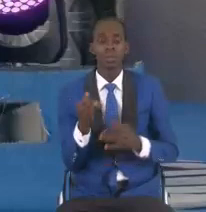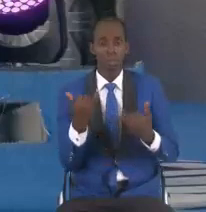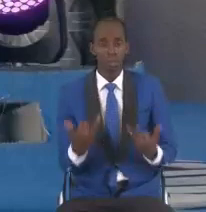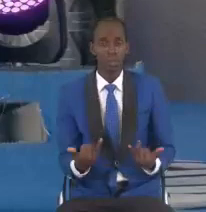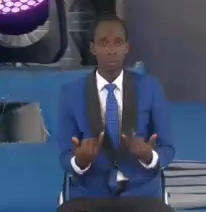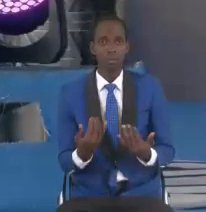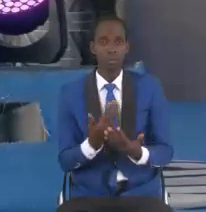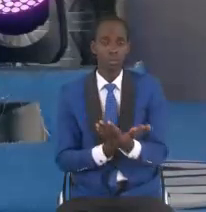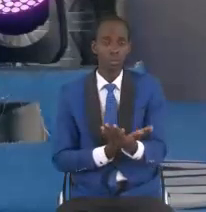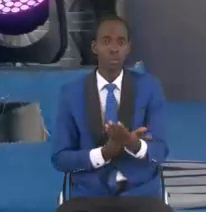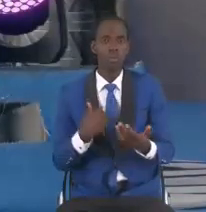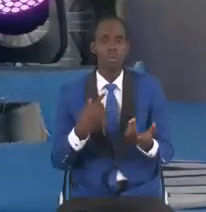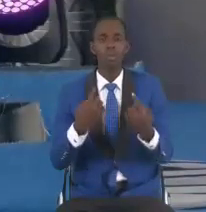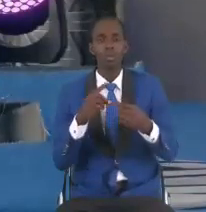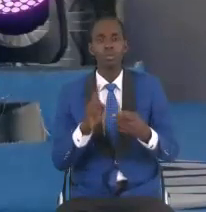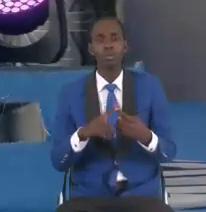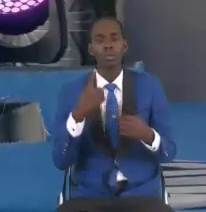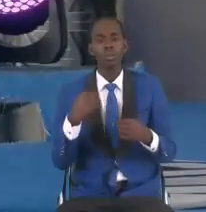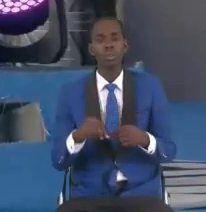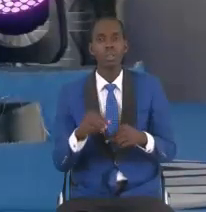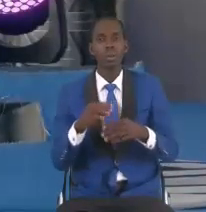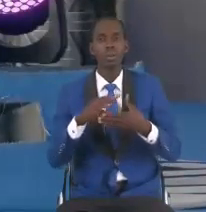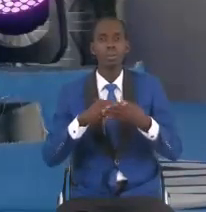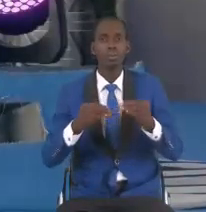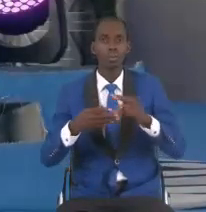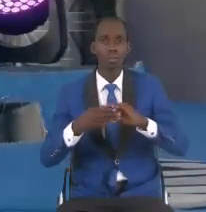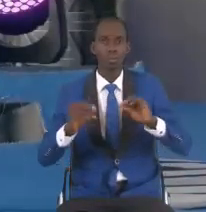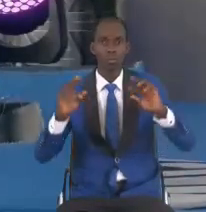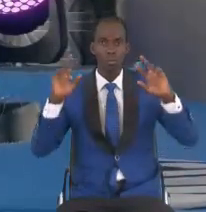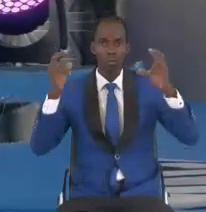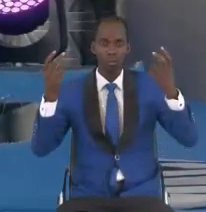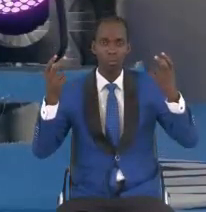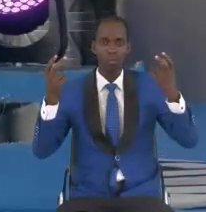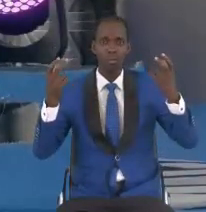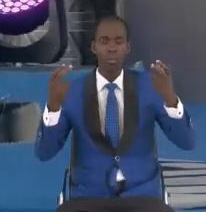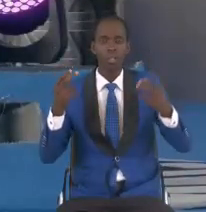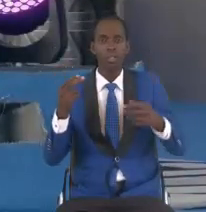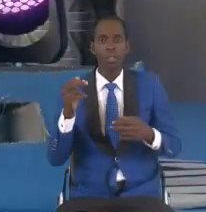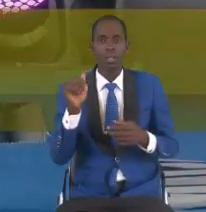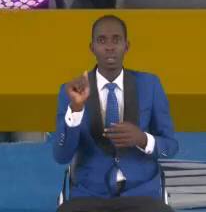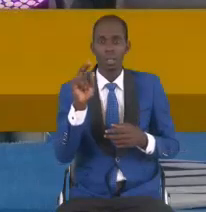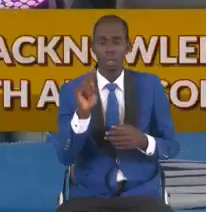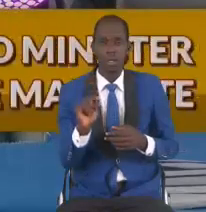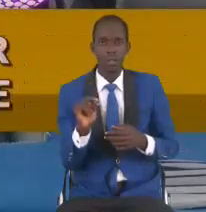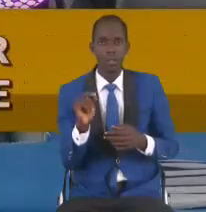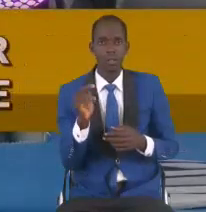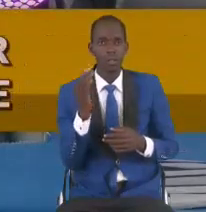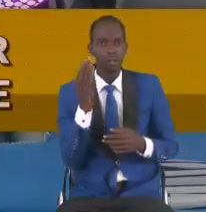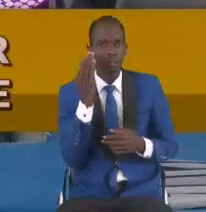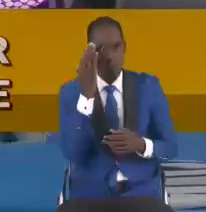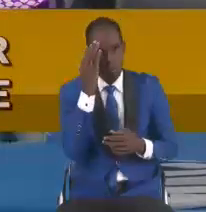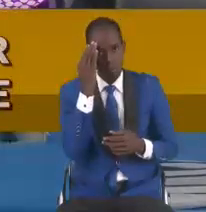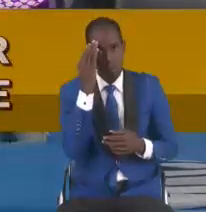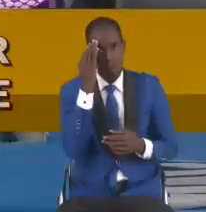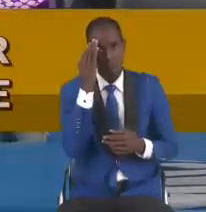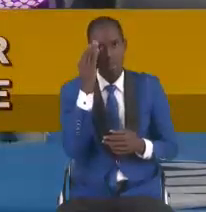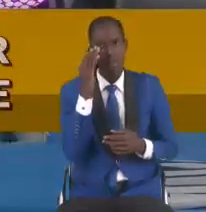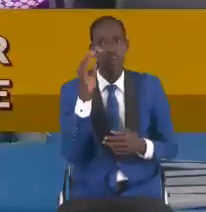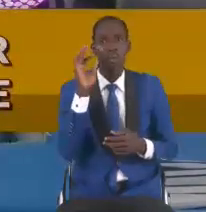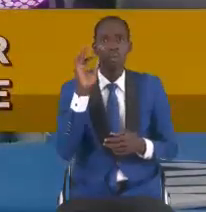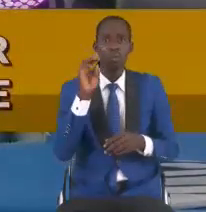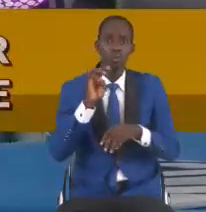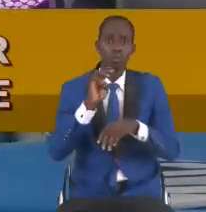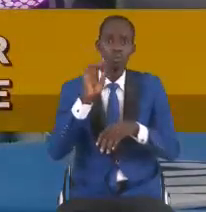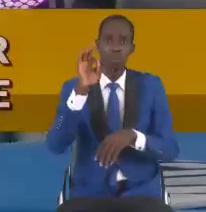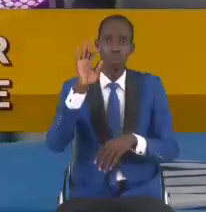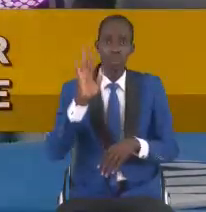message, an acknowledged minister with an absolute